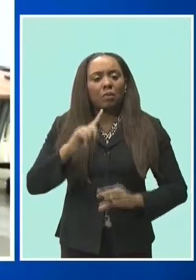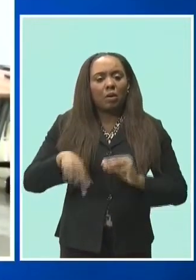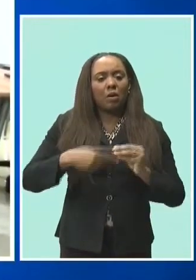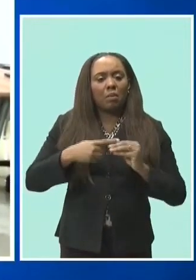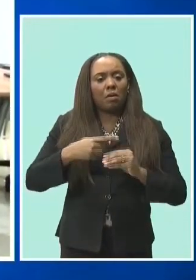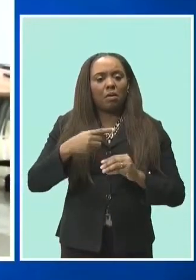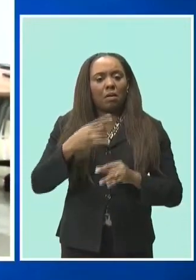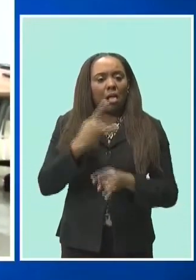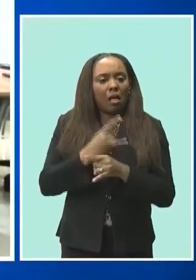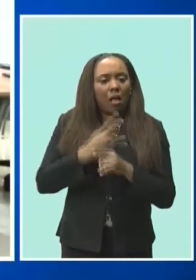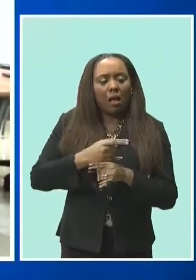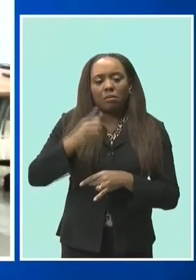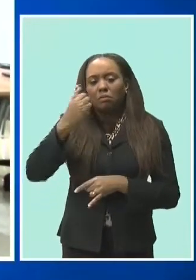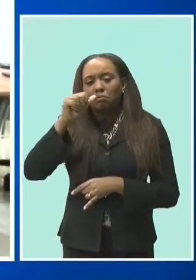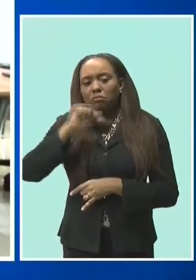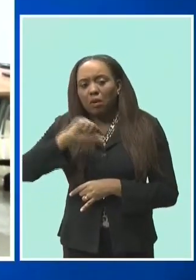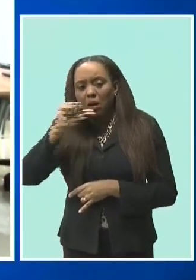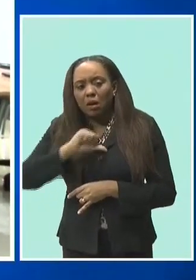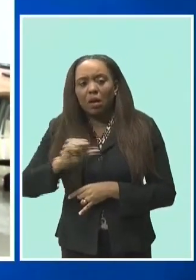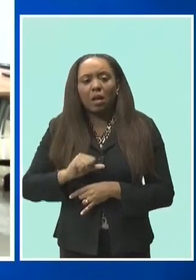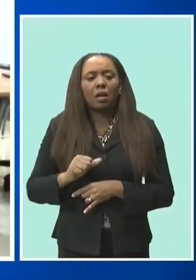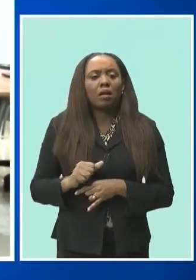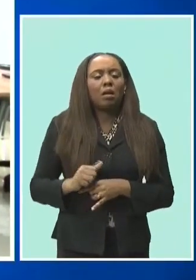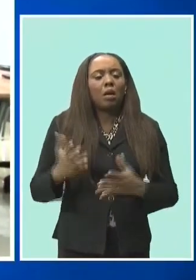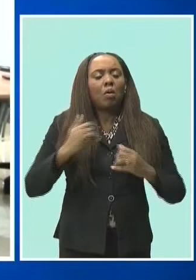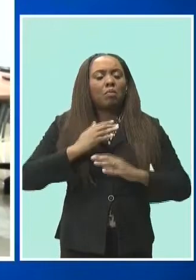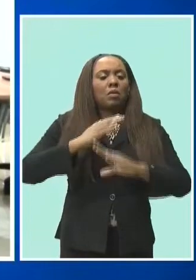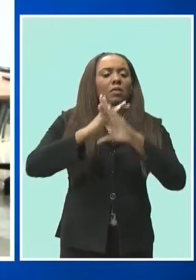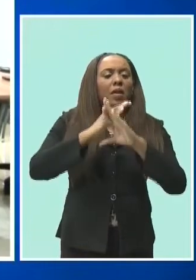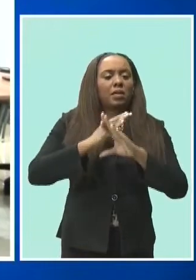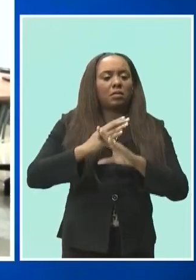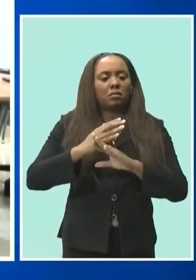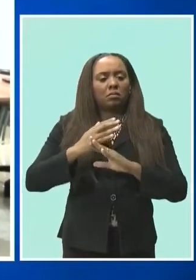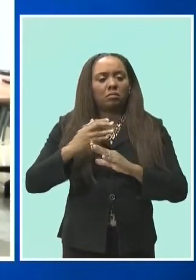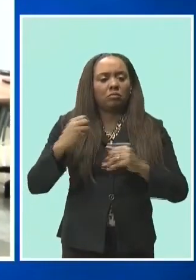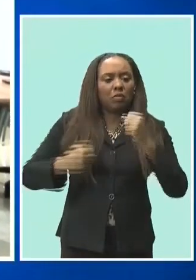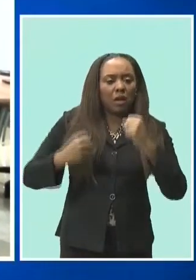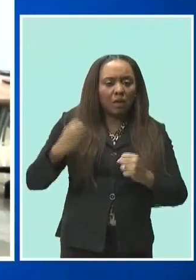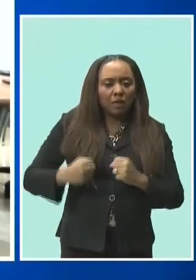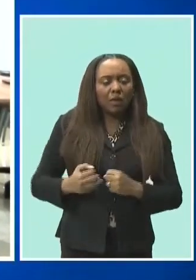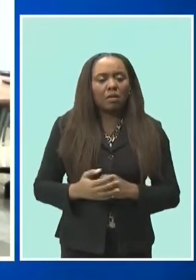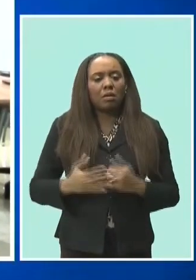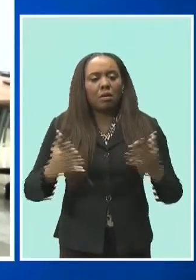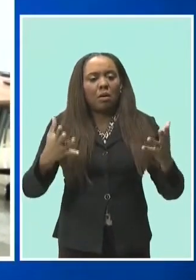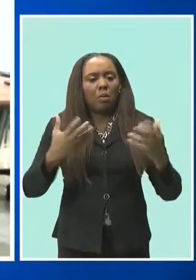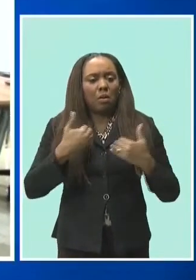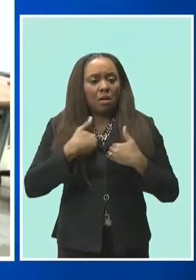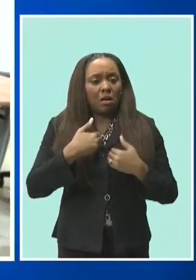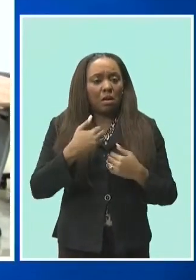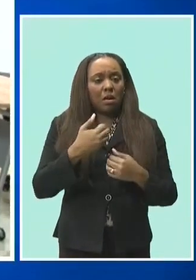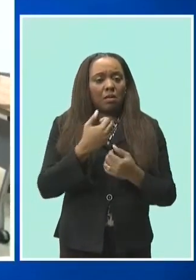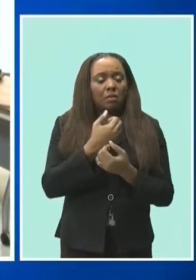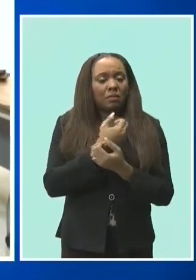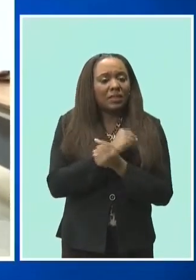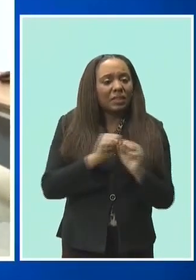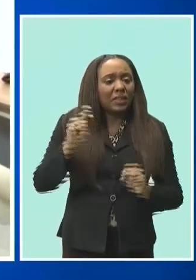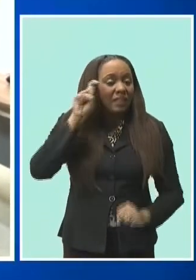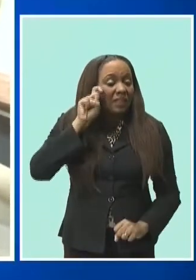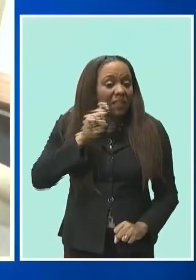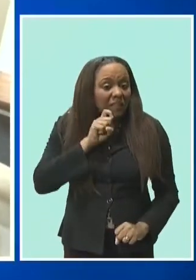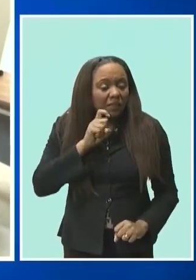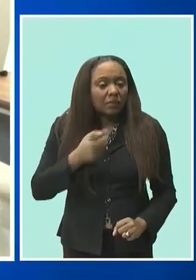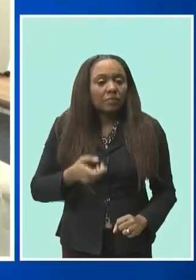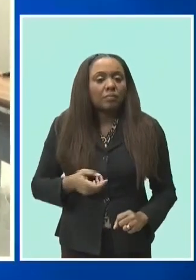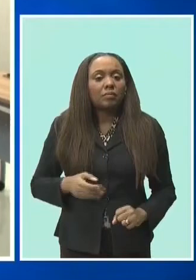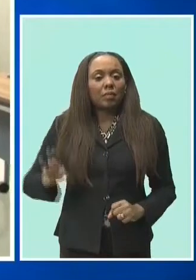driving, sharing of safety practices to prevent drunk driving, and promotion of safe sex during the crop over season. Board member Kevin Henry